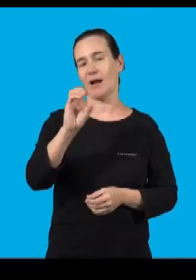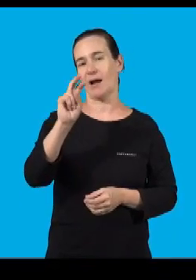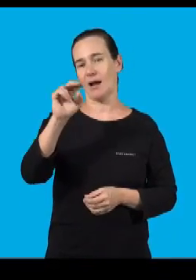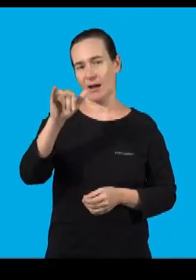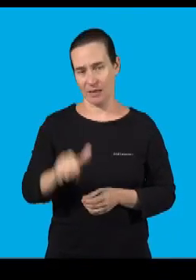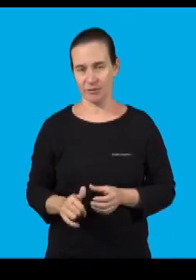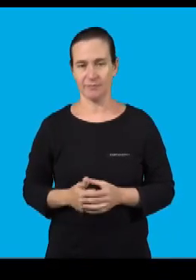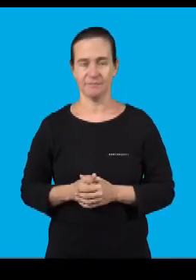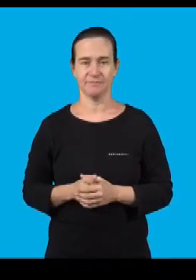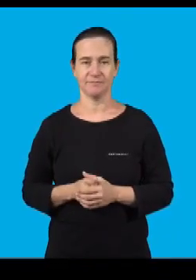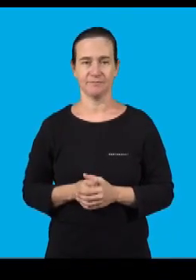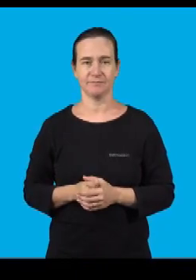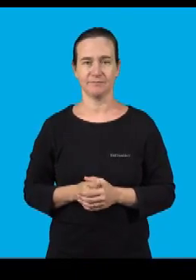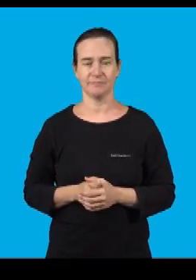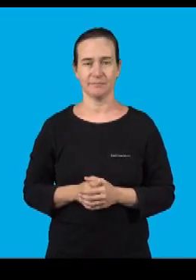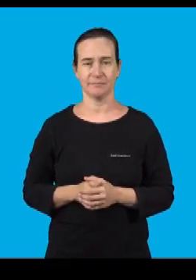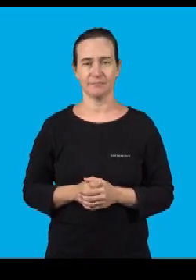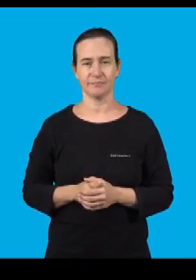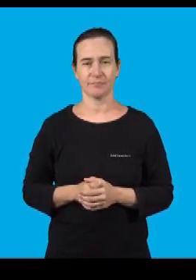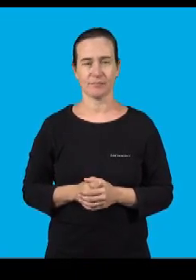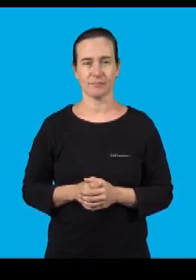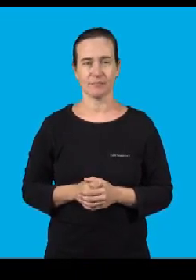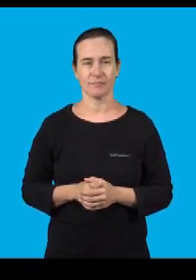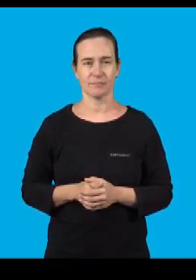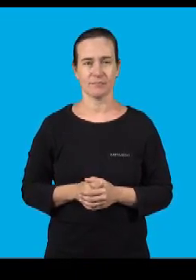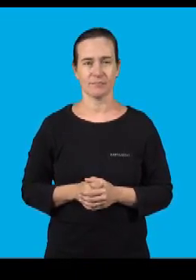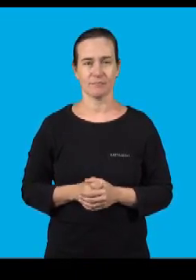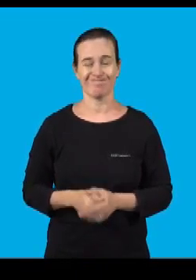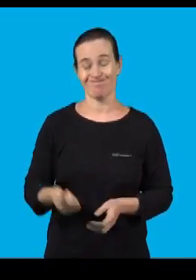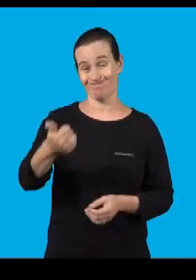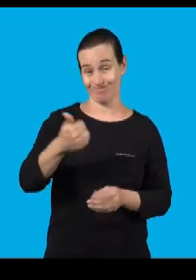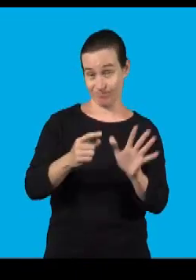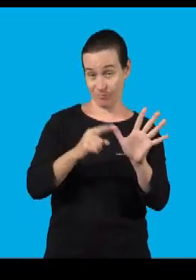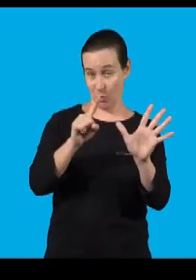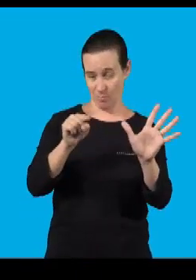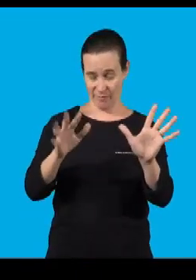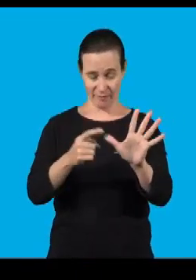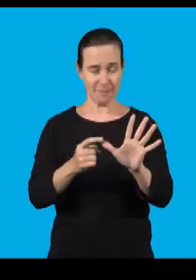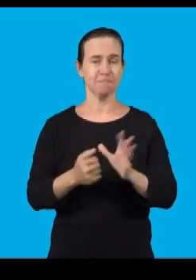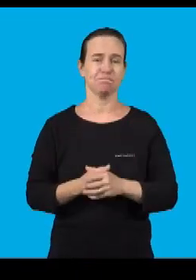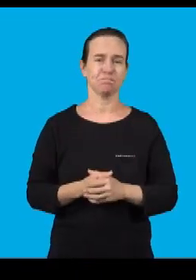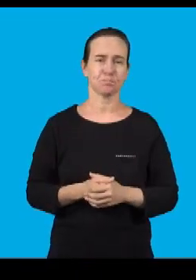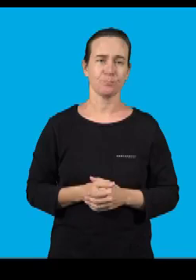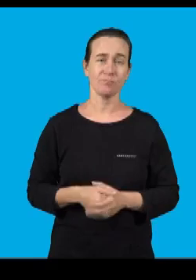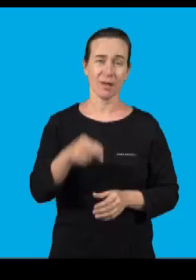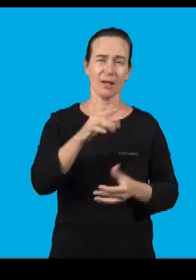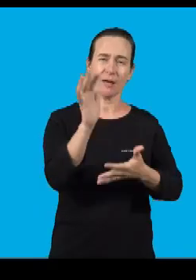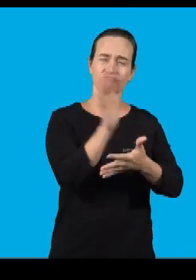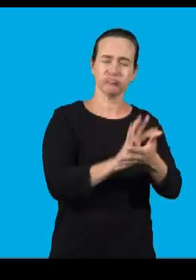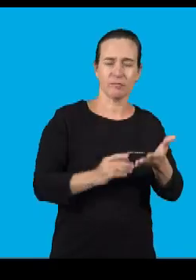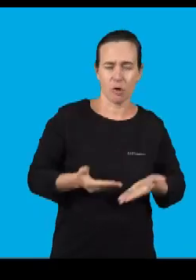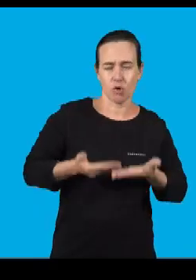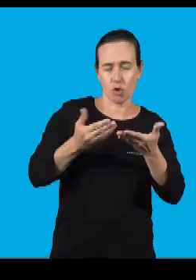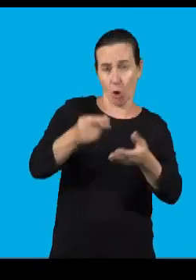our irony question answered. Okay, let's go on to question 1.5. What does this